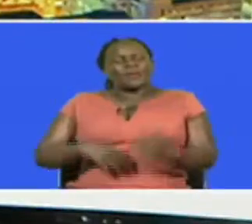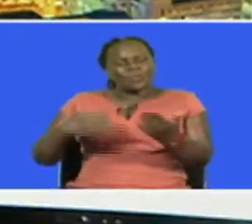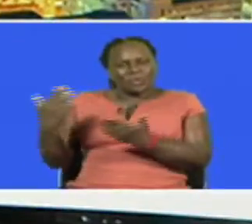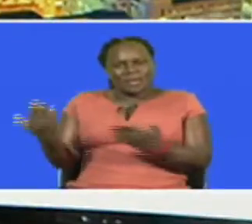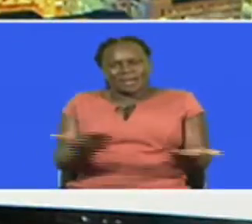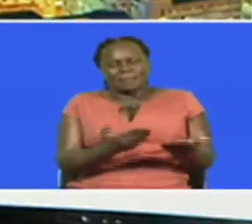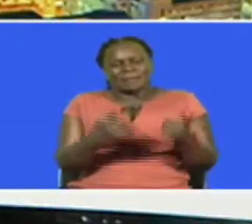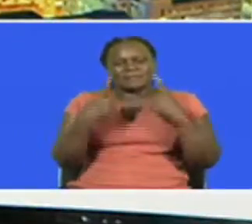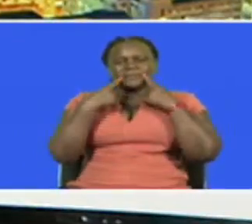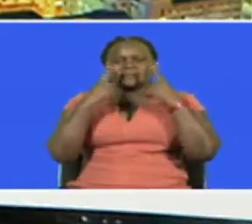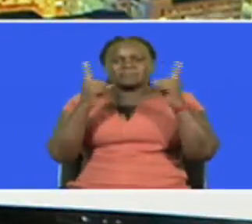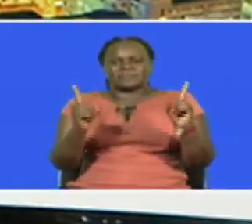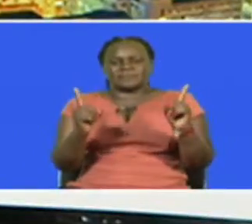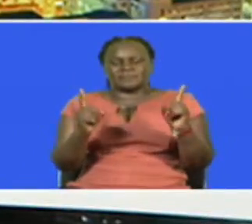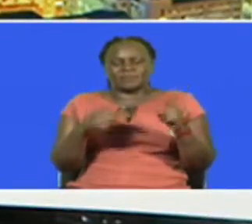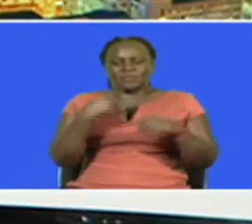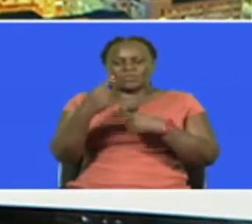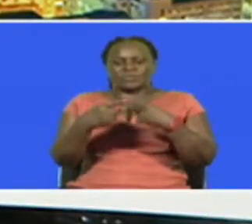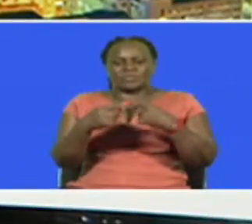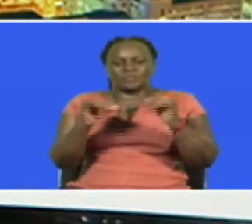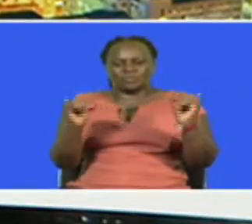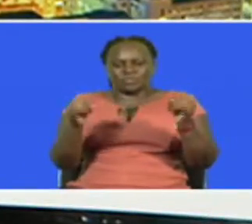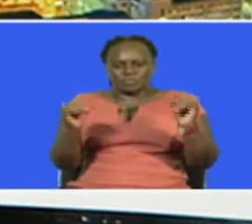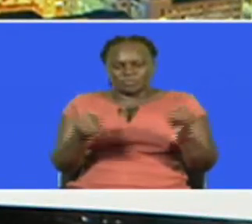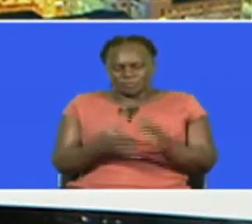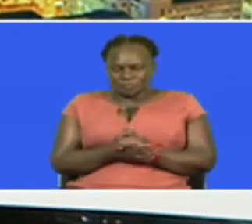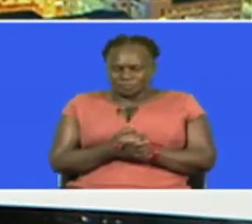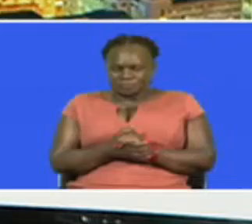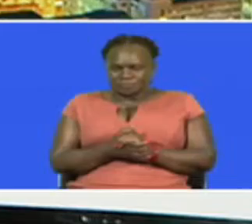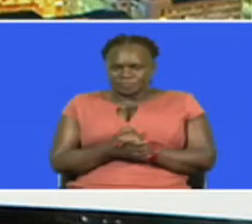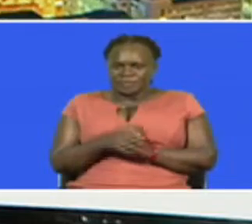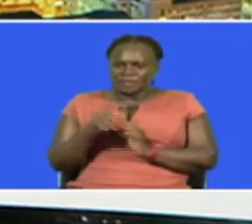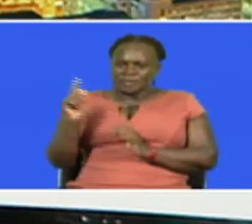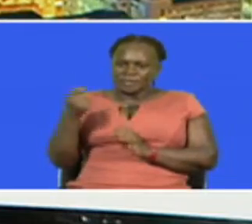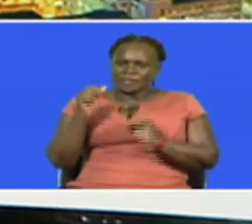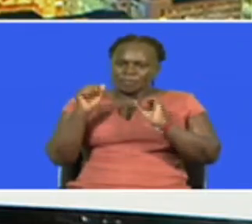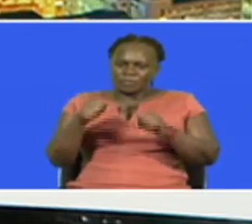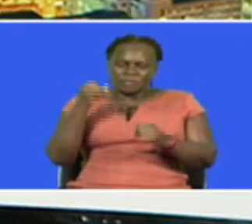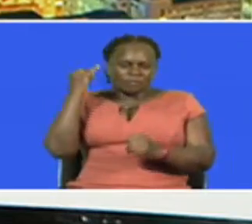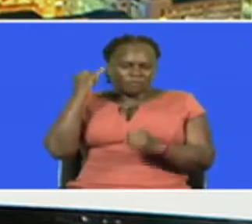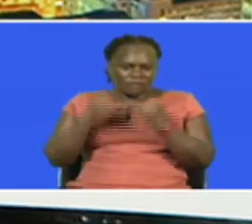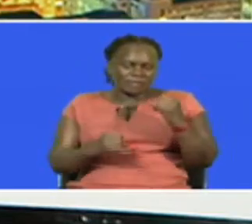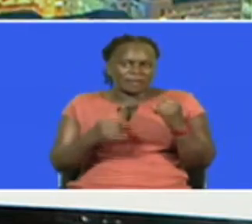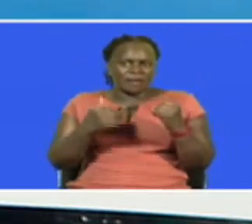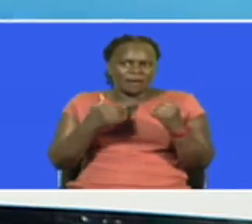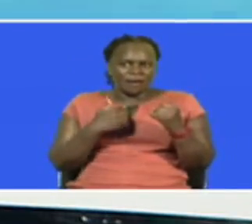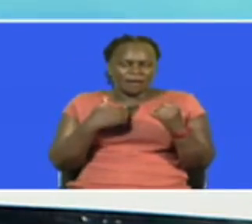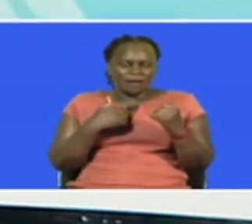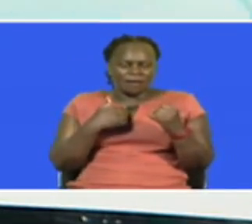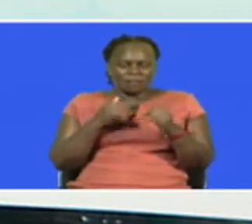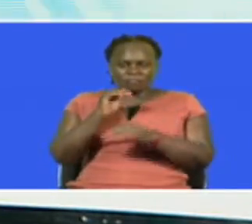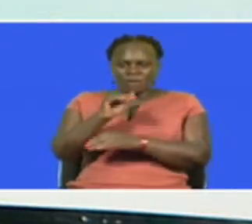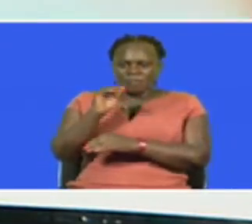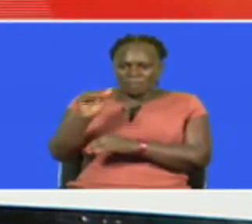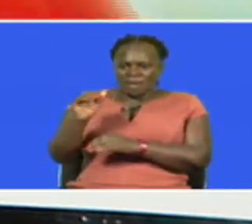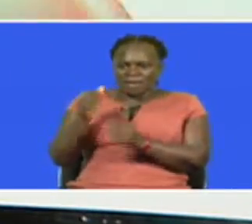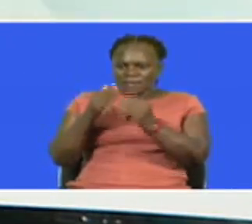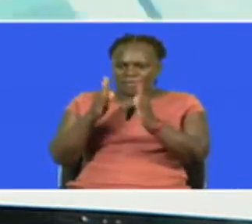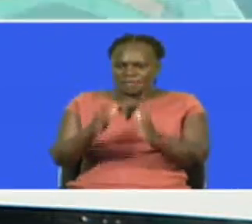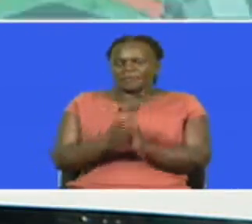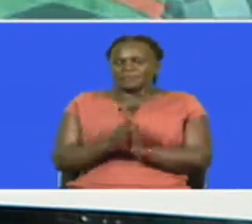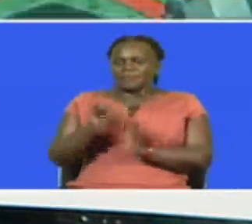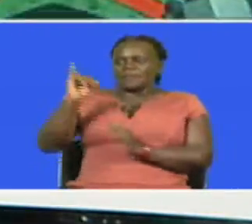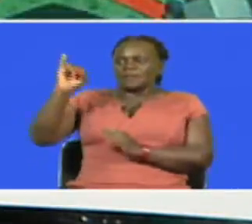Welcome back to the broadcast. Let's continue informing you. Now, can Kenyans finally hold their leaders accountable? Now,